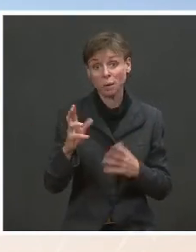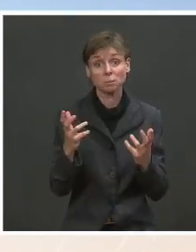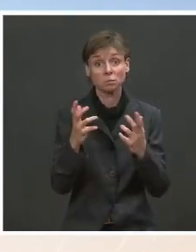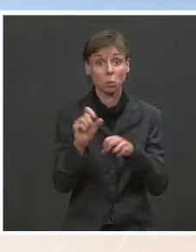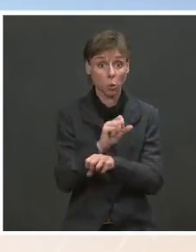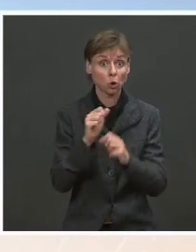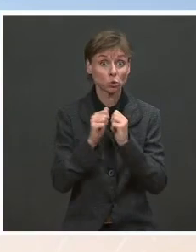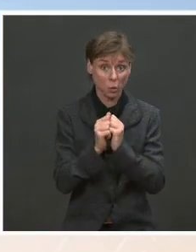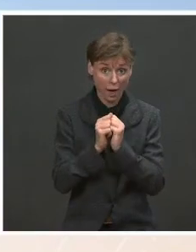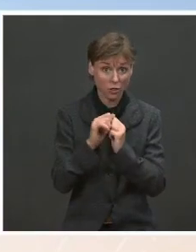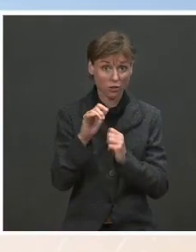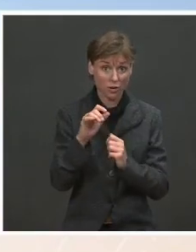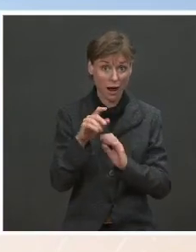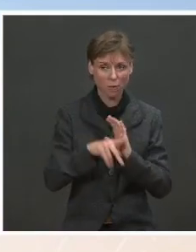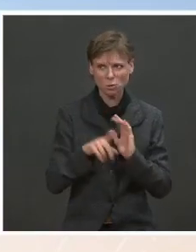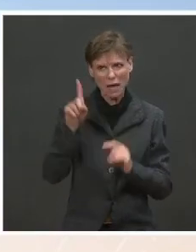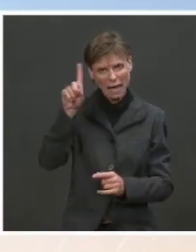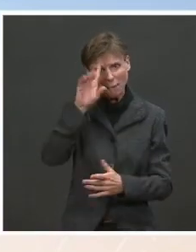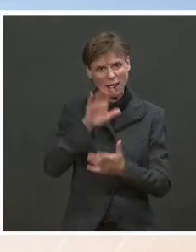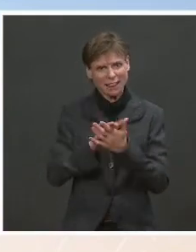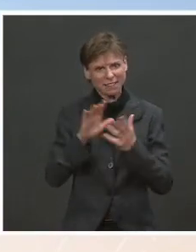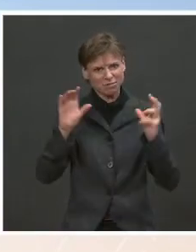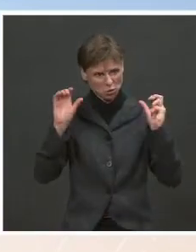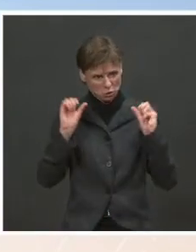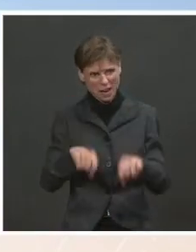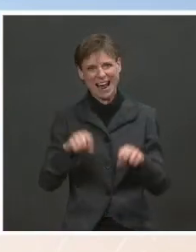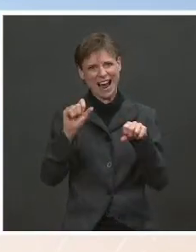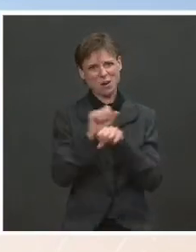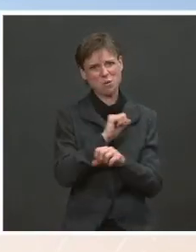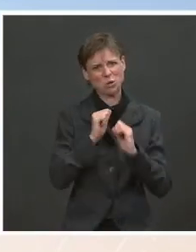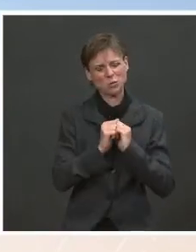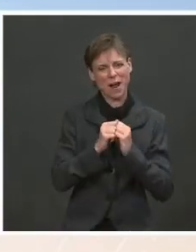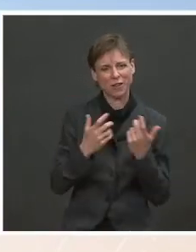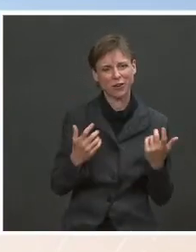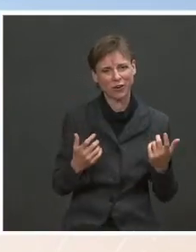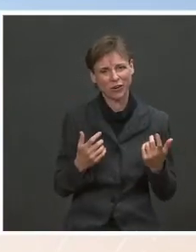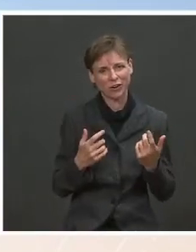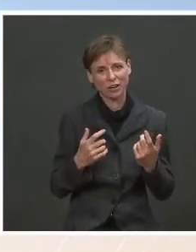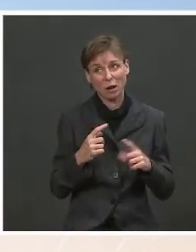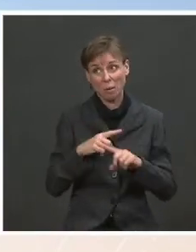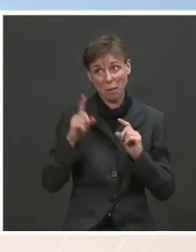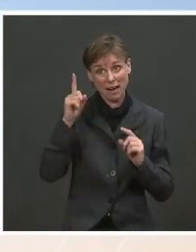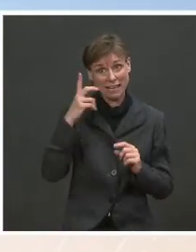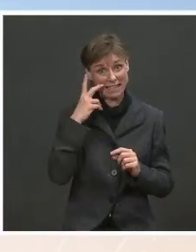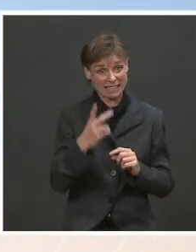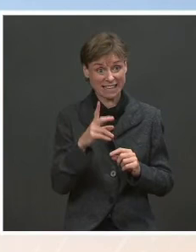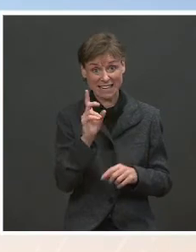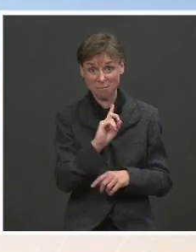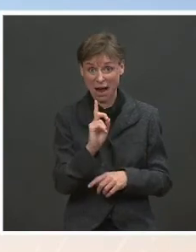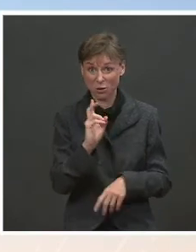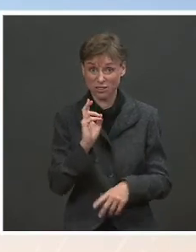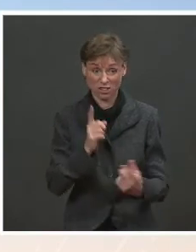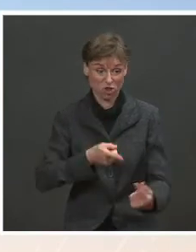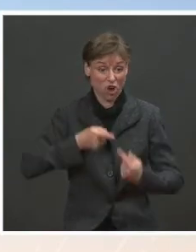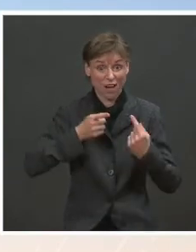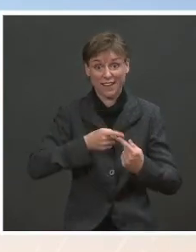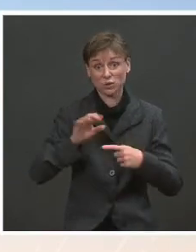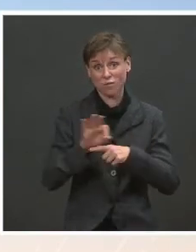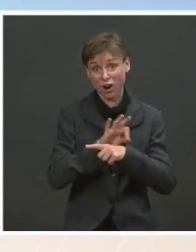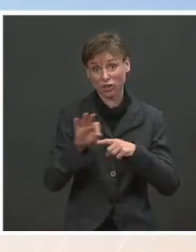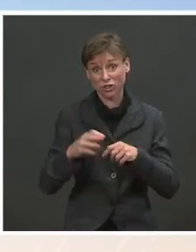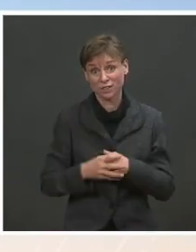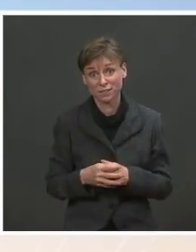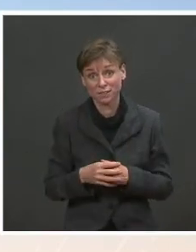believer that there is an opportunity to work together. But what he's seen is democracy having a hard time functioning. And in part, that